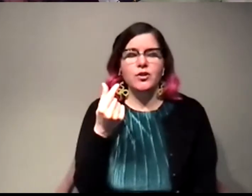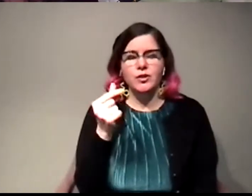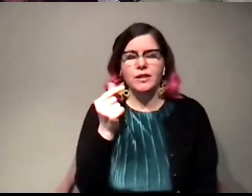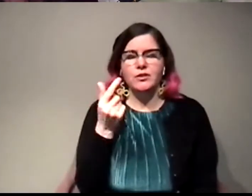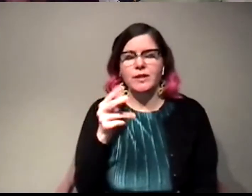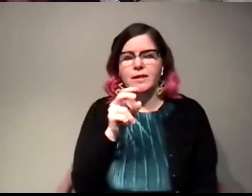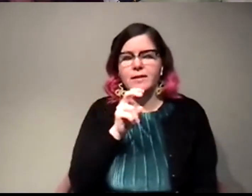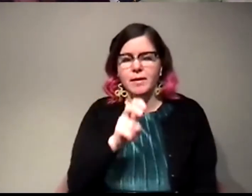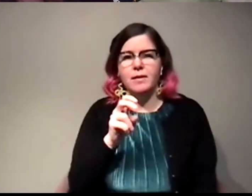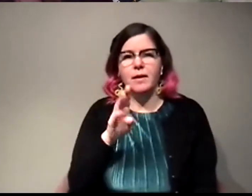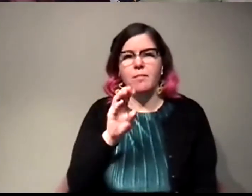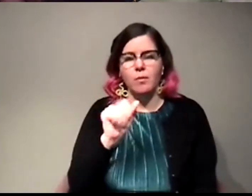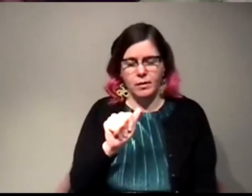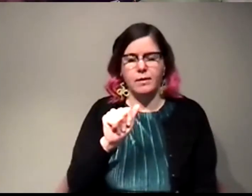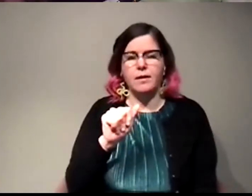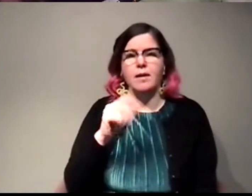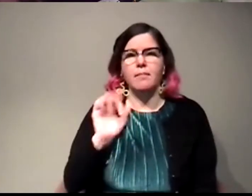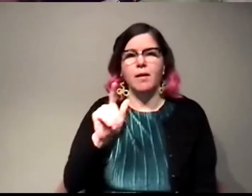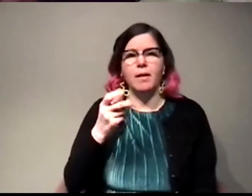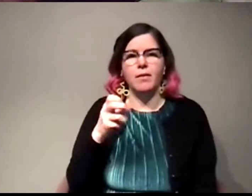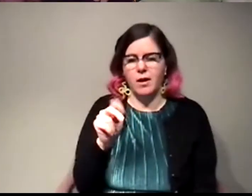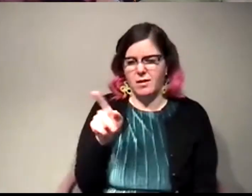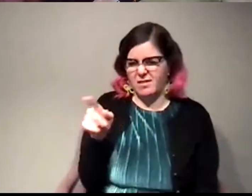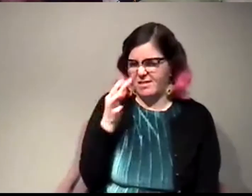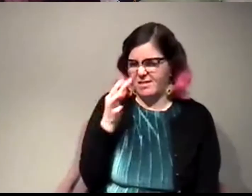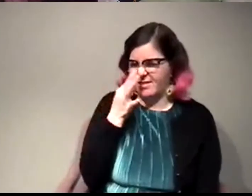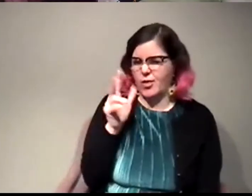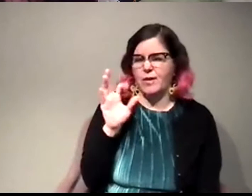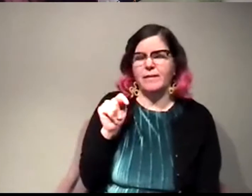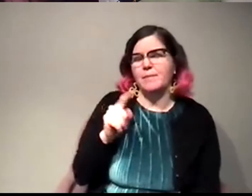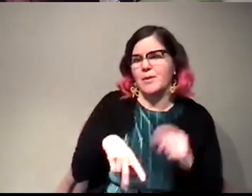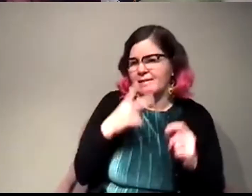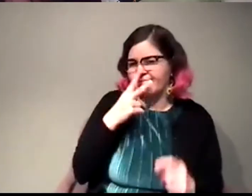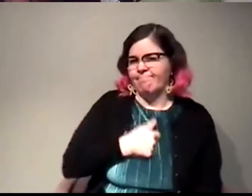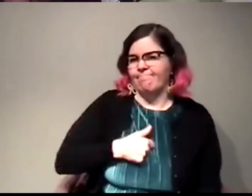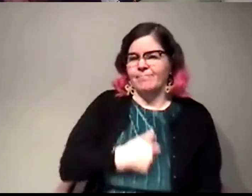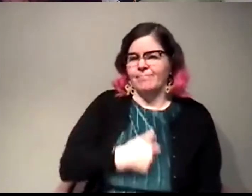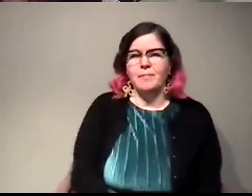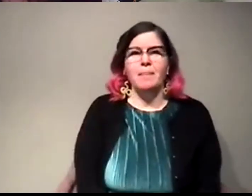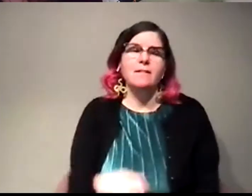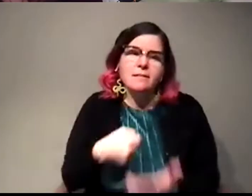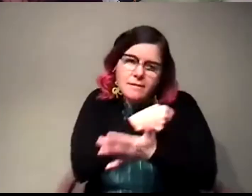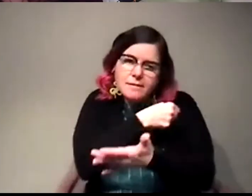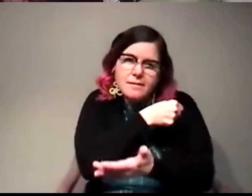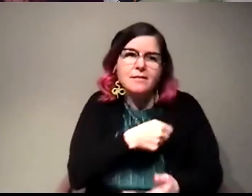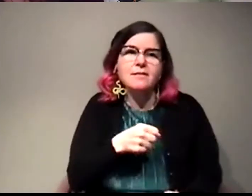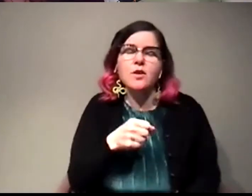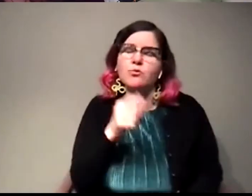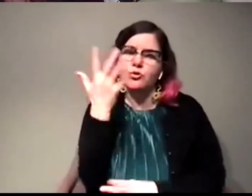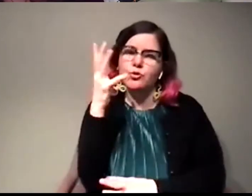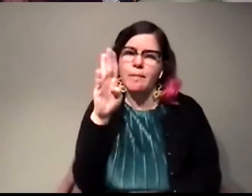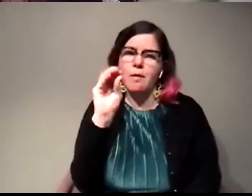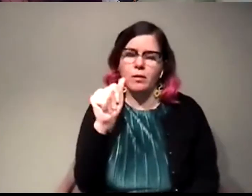tree boa, and a ball python. And they're like 3 feet away from me, but unfortunately not visible. Oh man. The tree boas are so